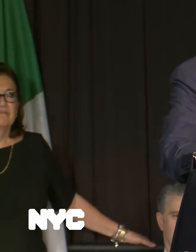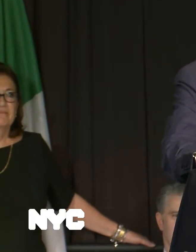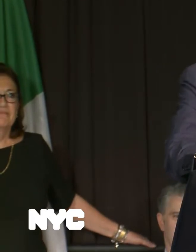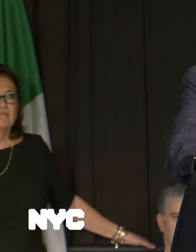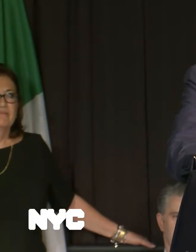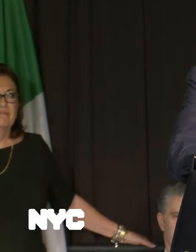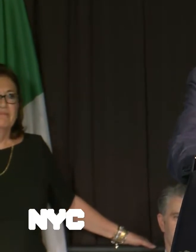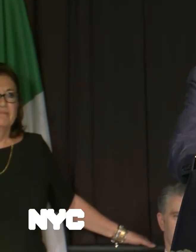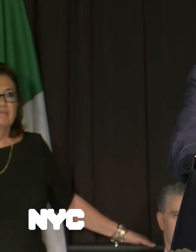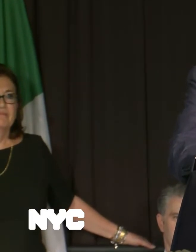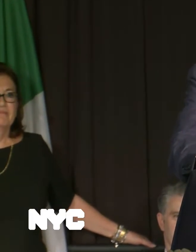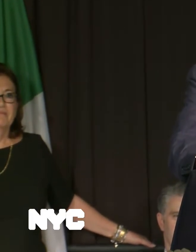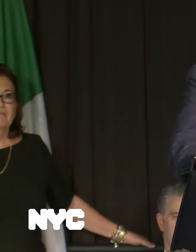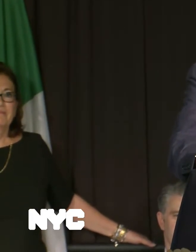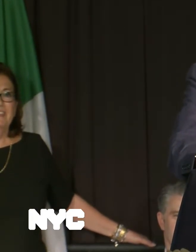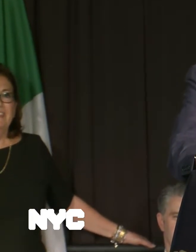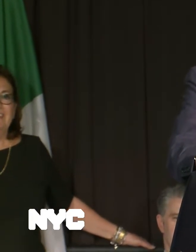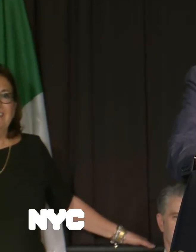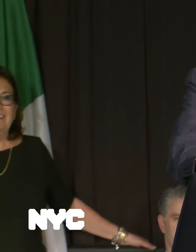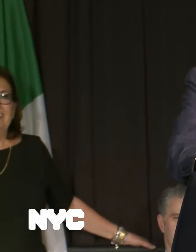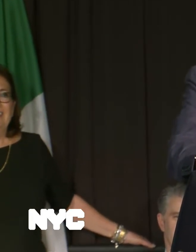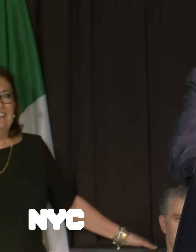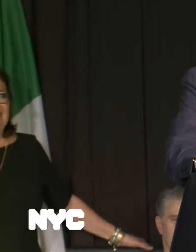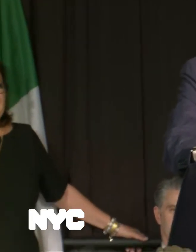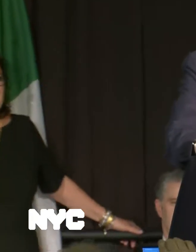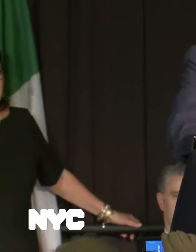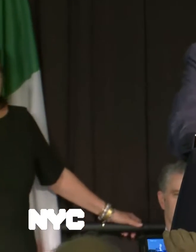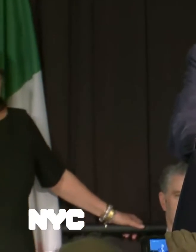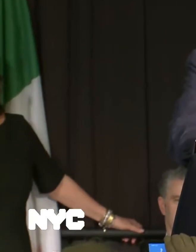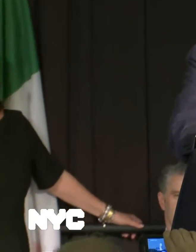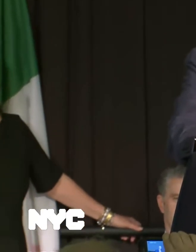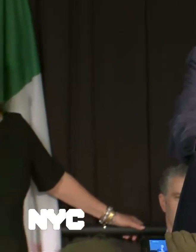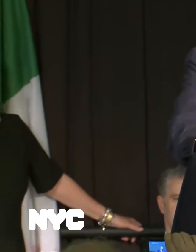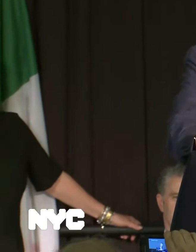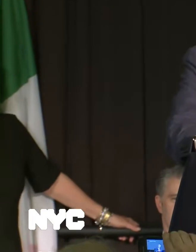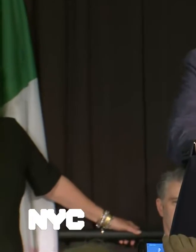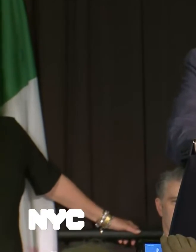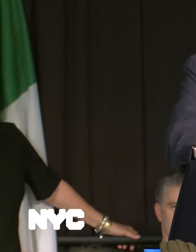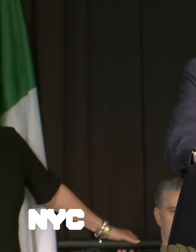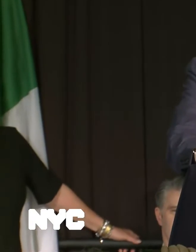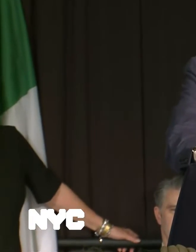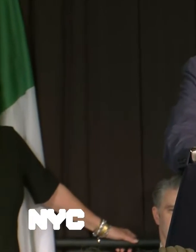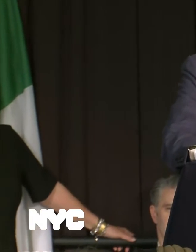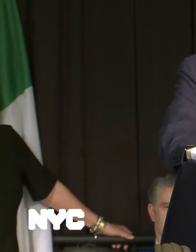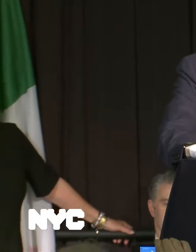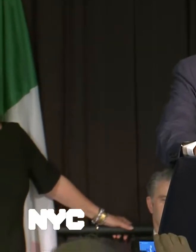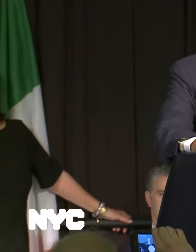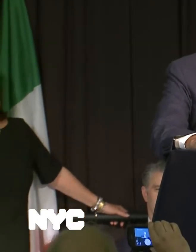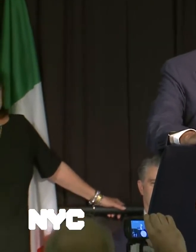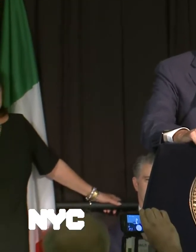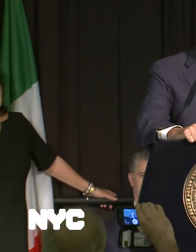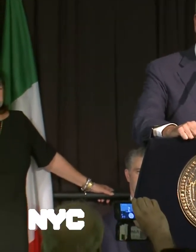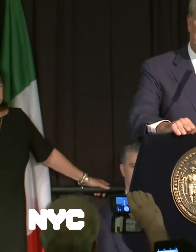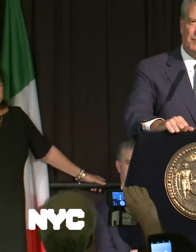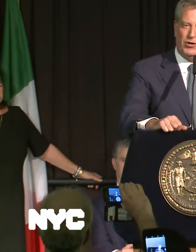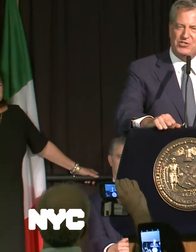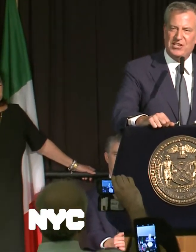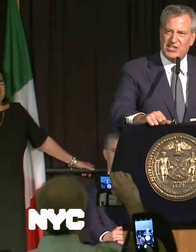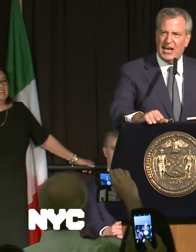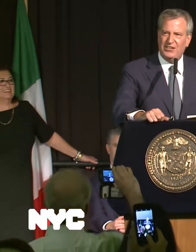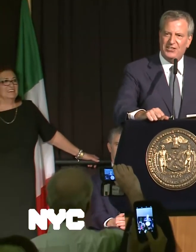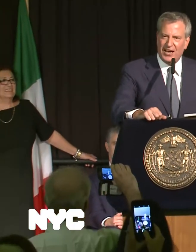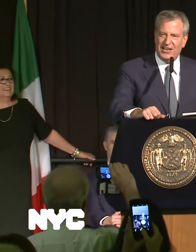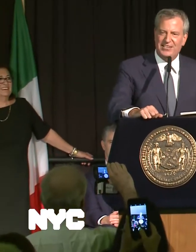Lady, she, you know what? For someone who did not have the blessing of being born Italian, she's the